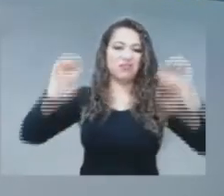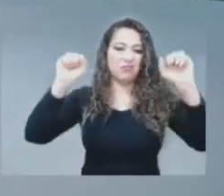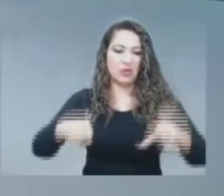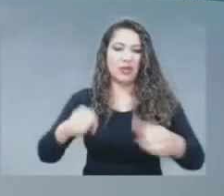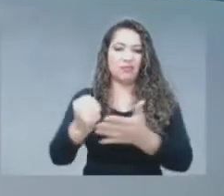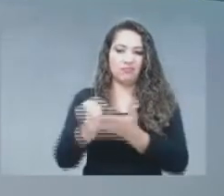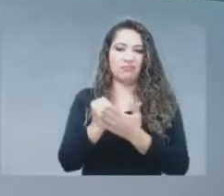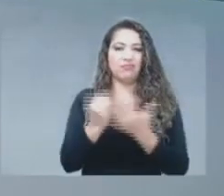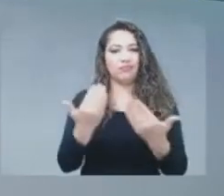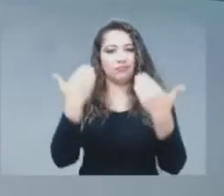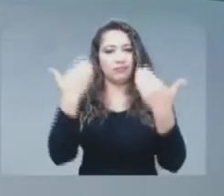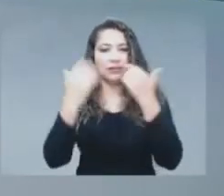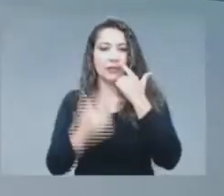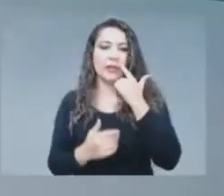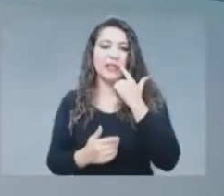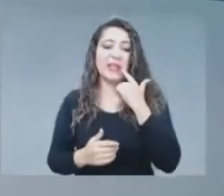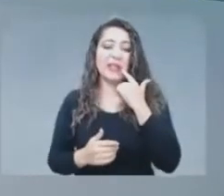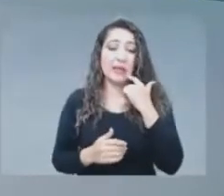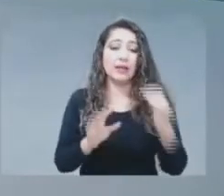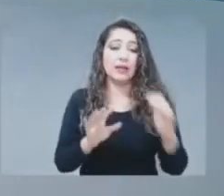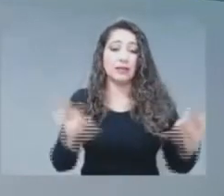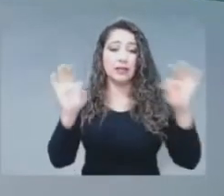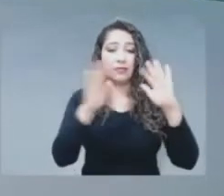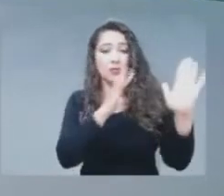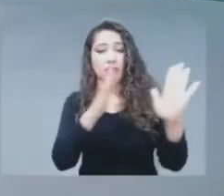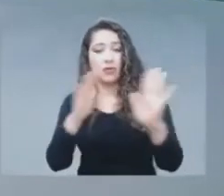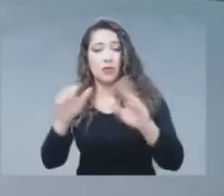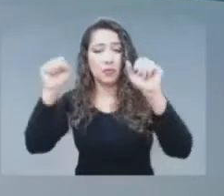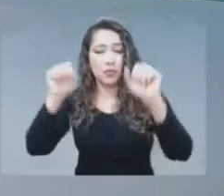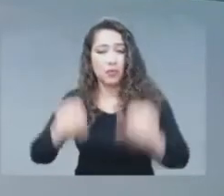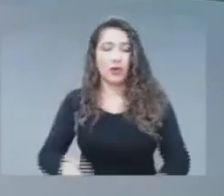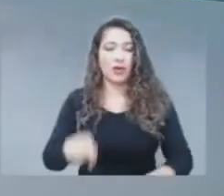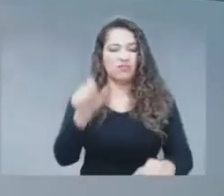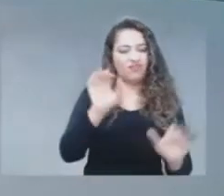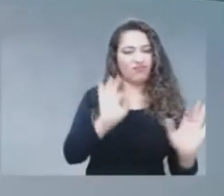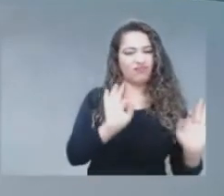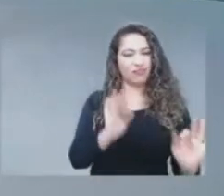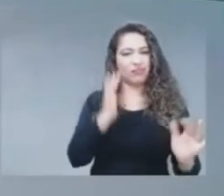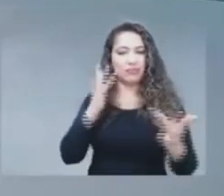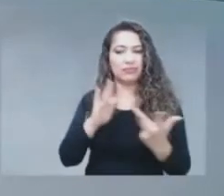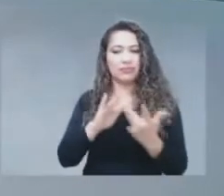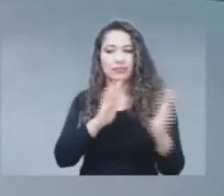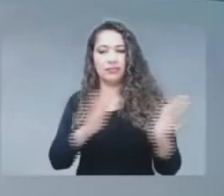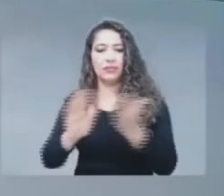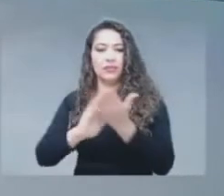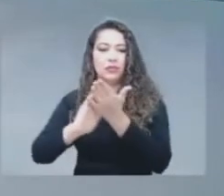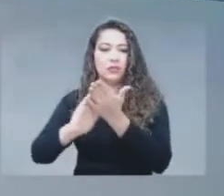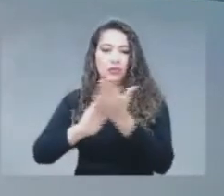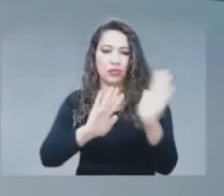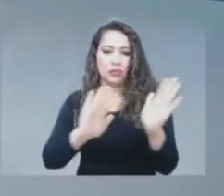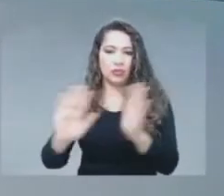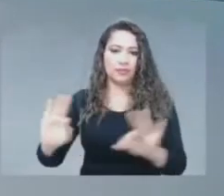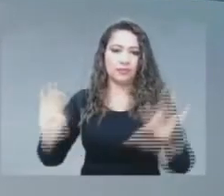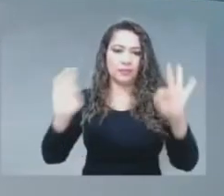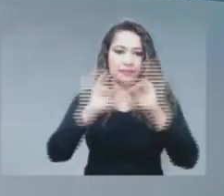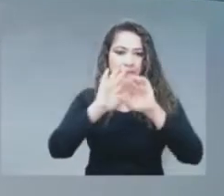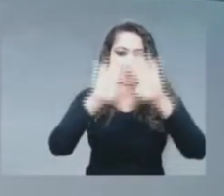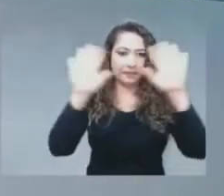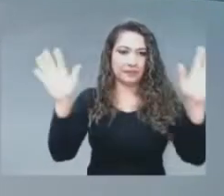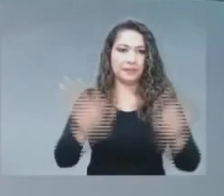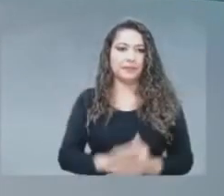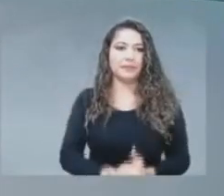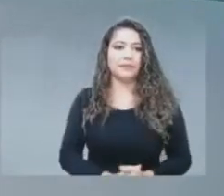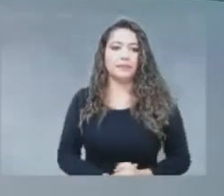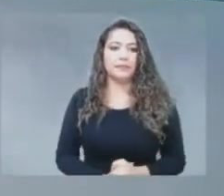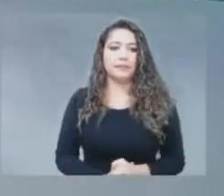do that. So it's a matter of having the parameters of configuring or making the solutions